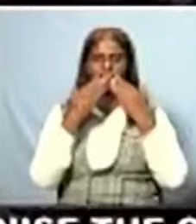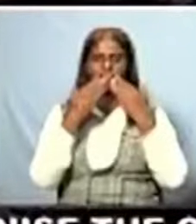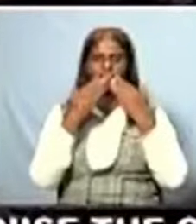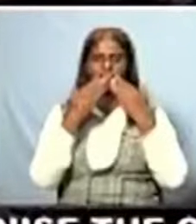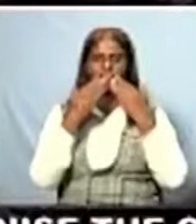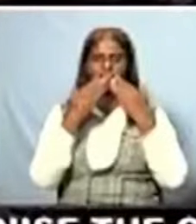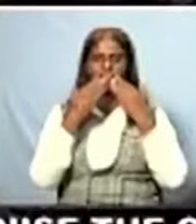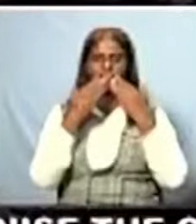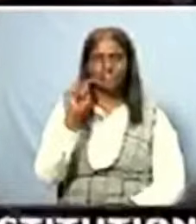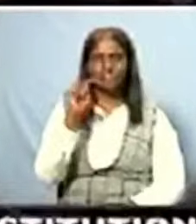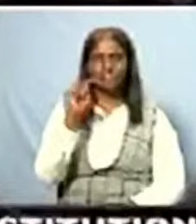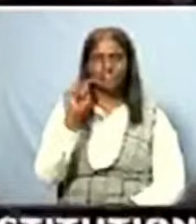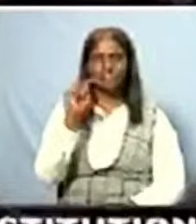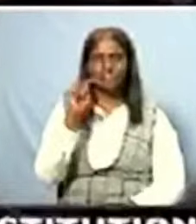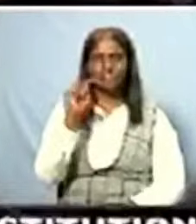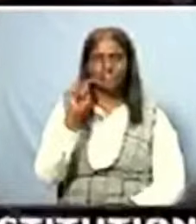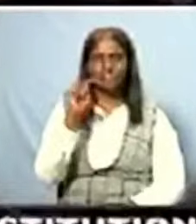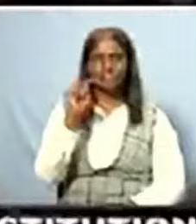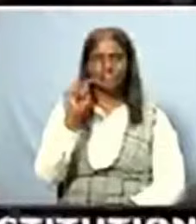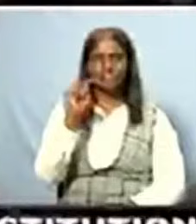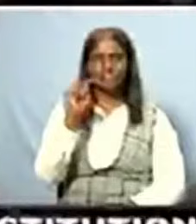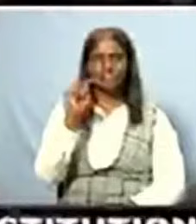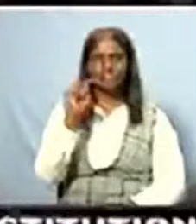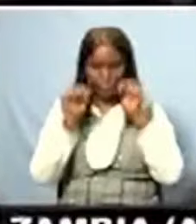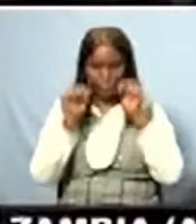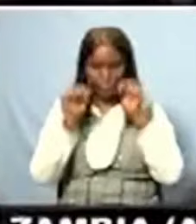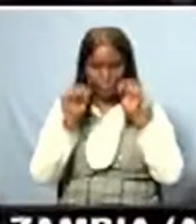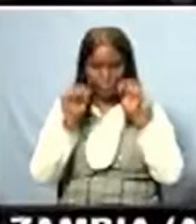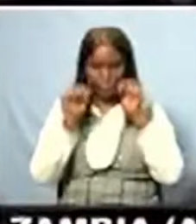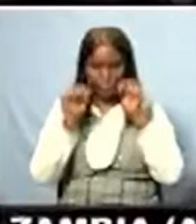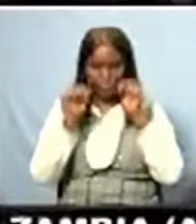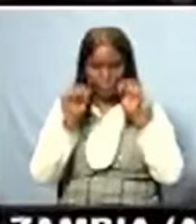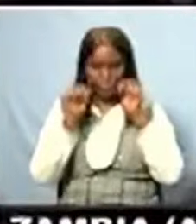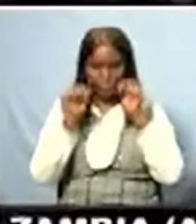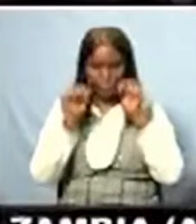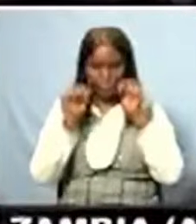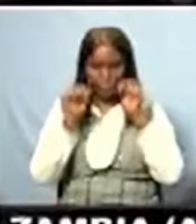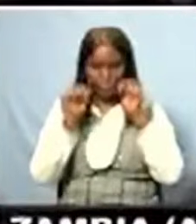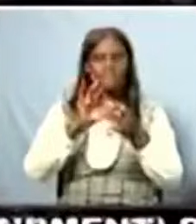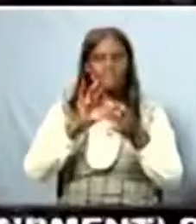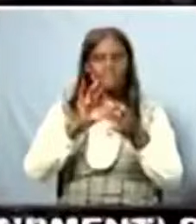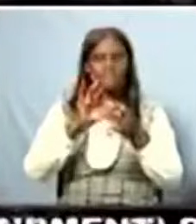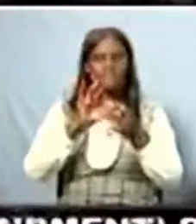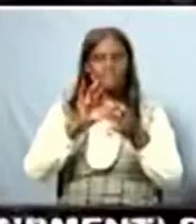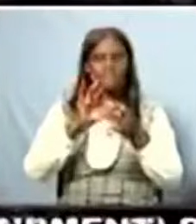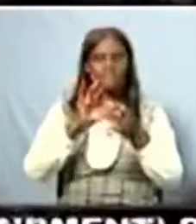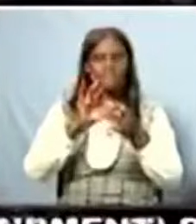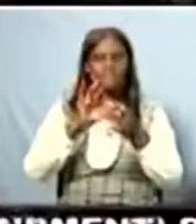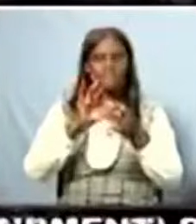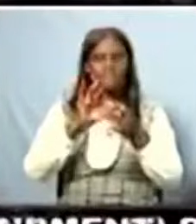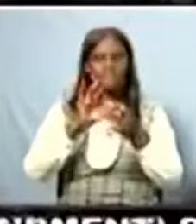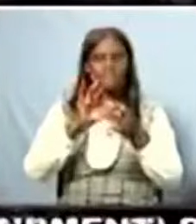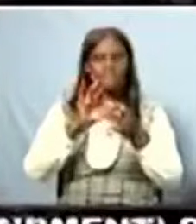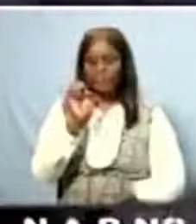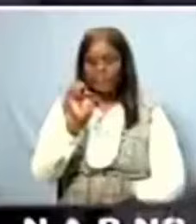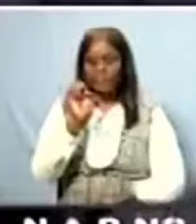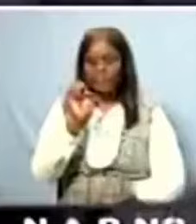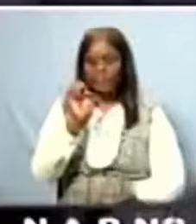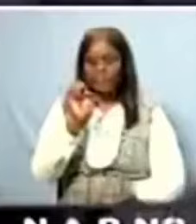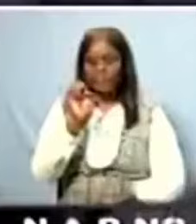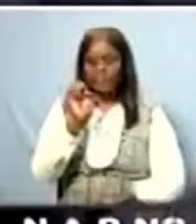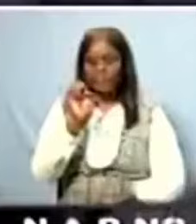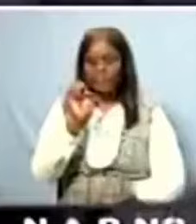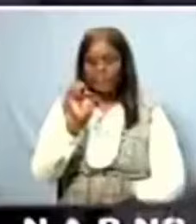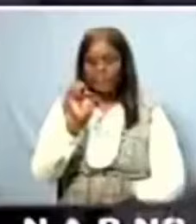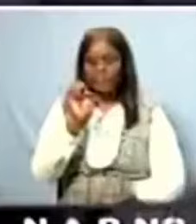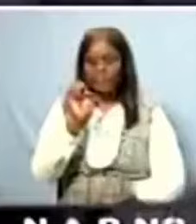The witness attended to that, but they can attend to it again for your comfort. Honorable Sefo, Honorable Banda,